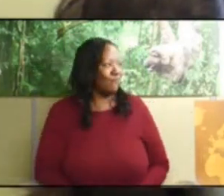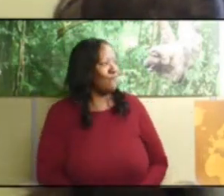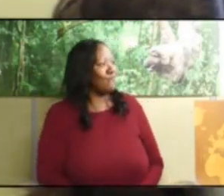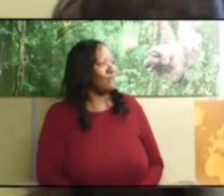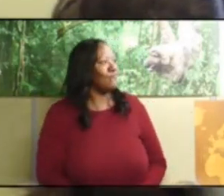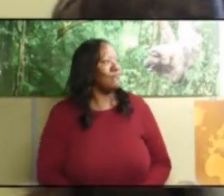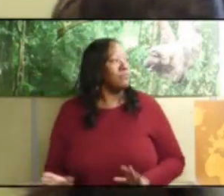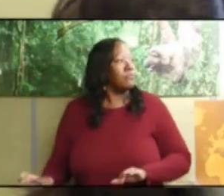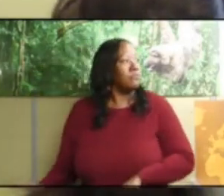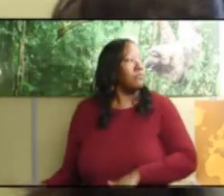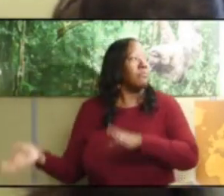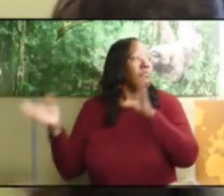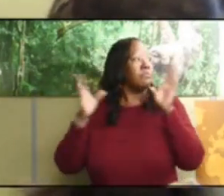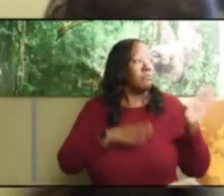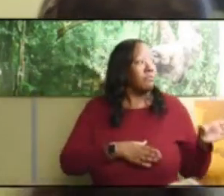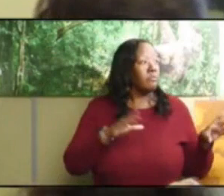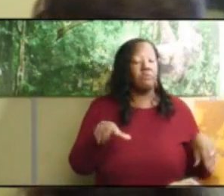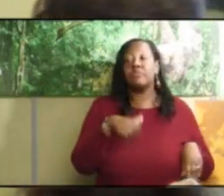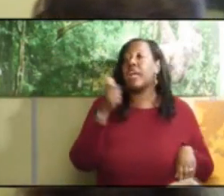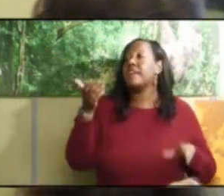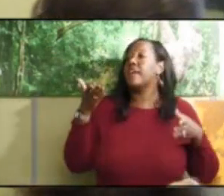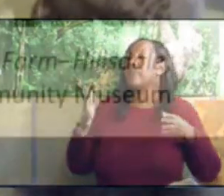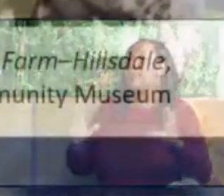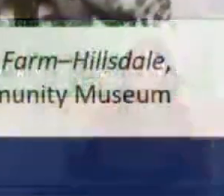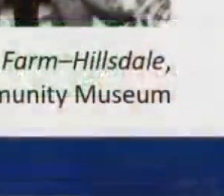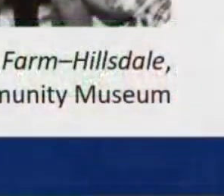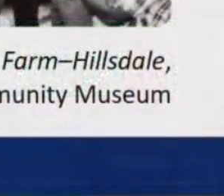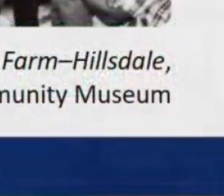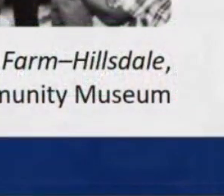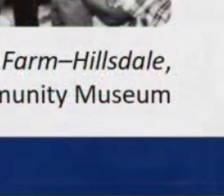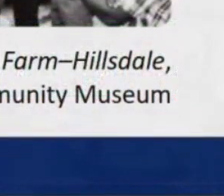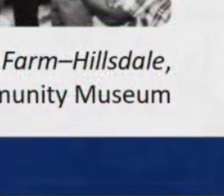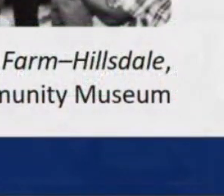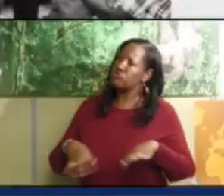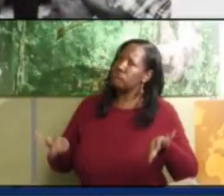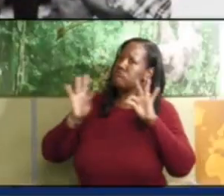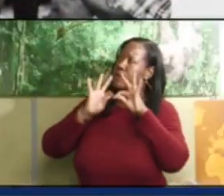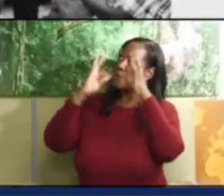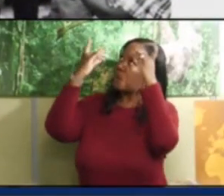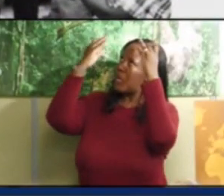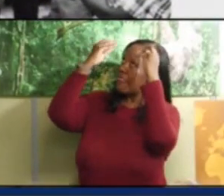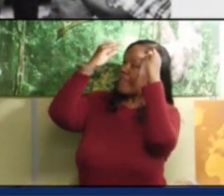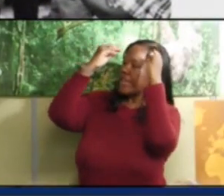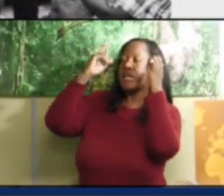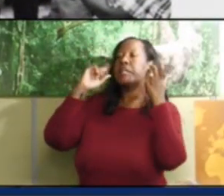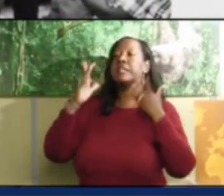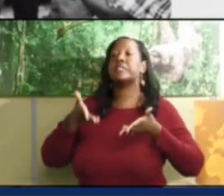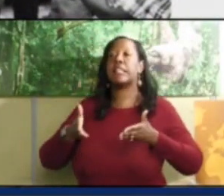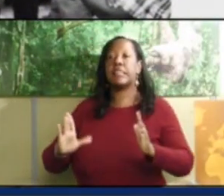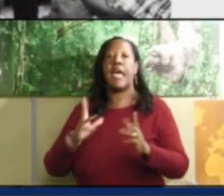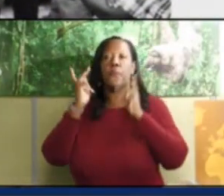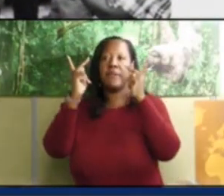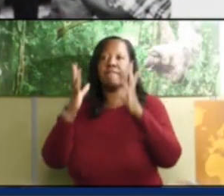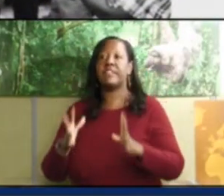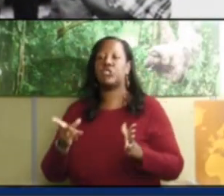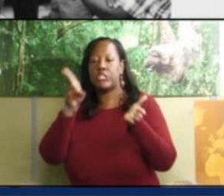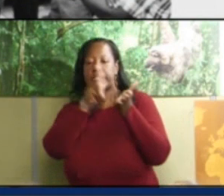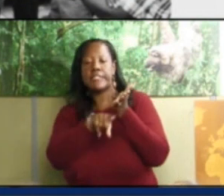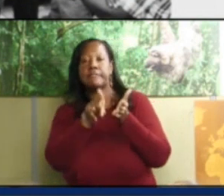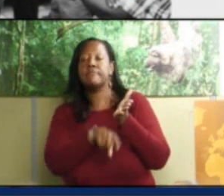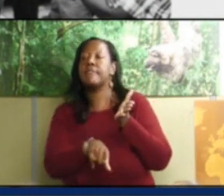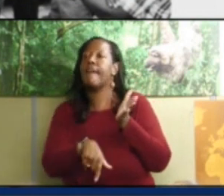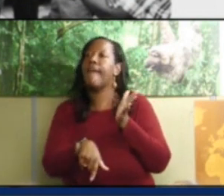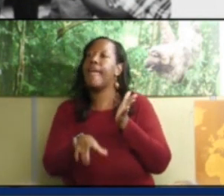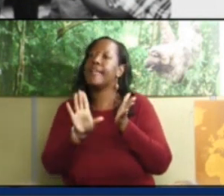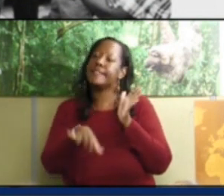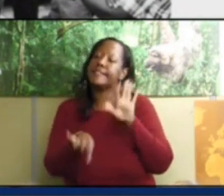So another way that we can hopefully encourage some critical thinking is by letting visitors investigate and make their own